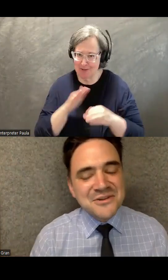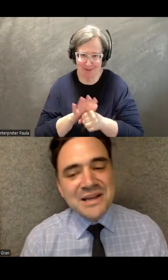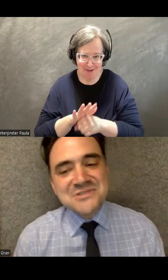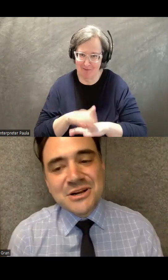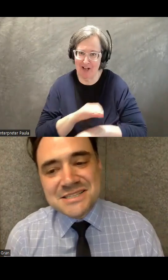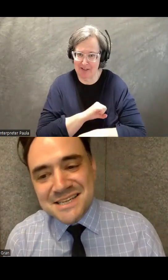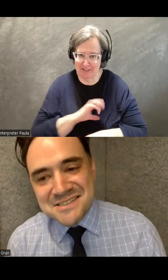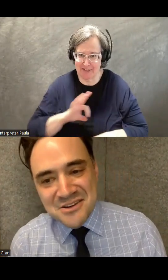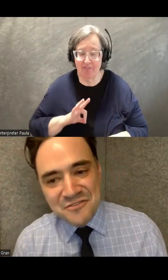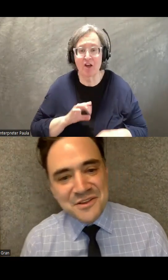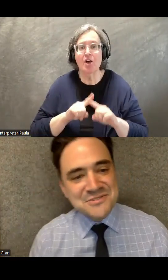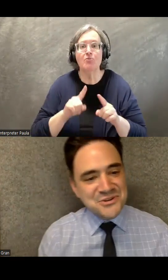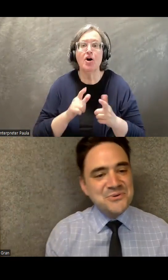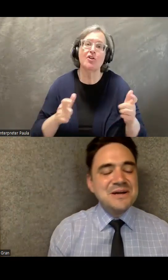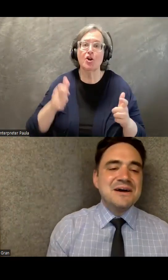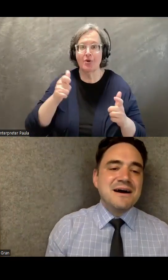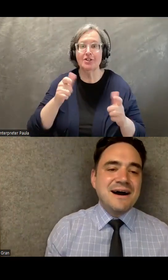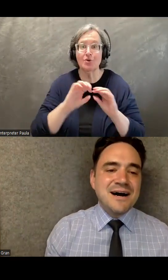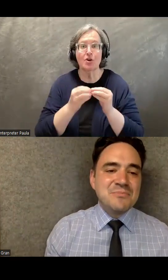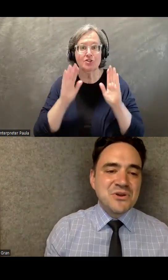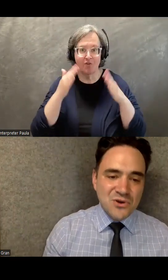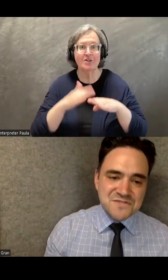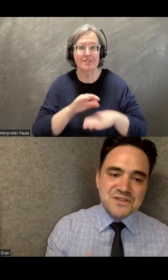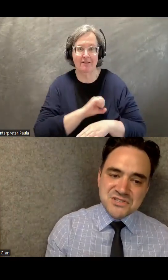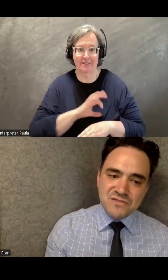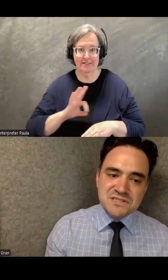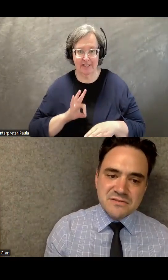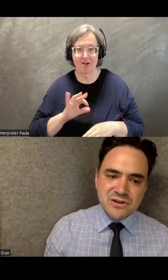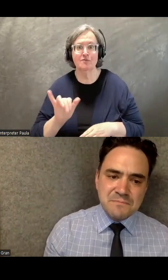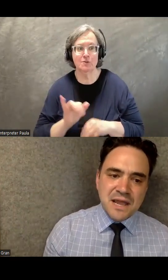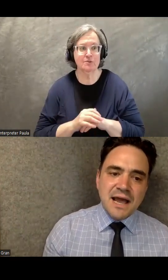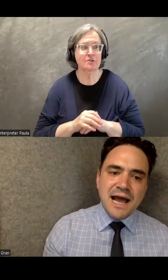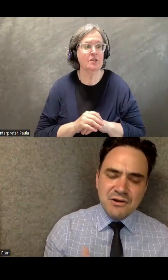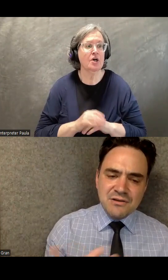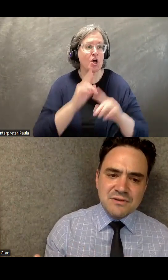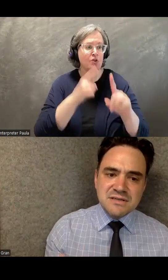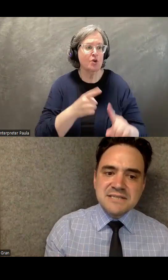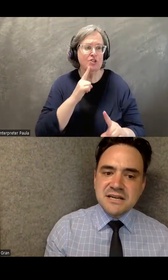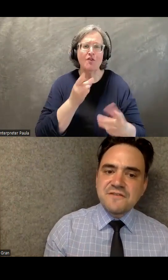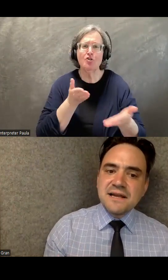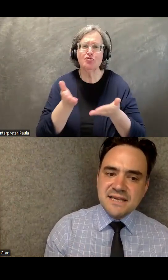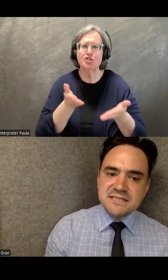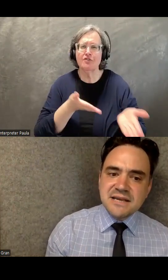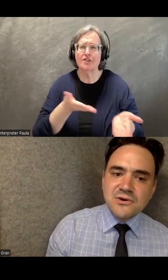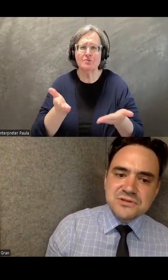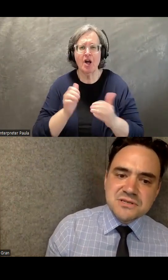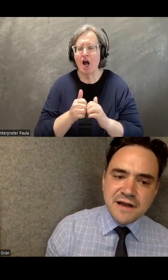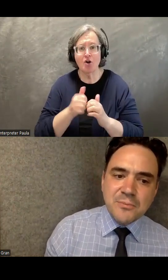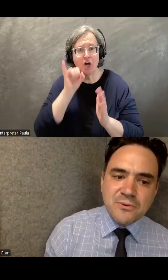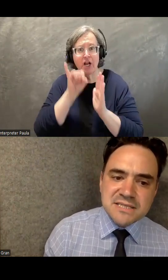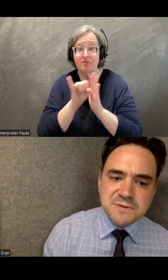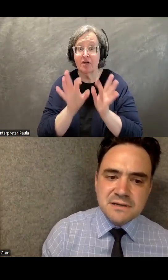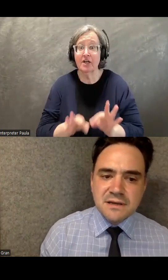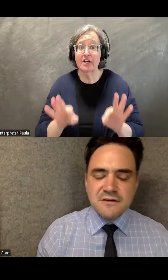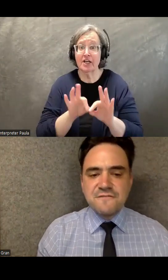I think the greatest organizations in our field do. The goals for the service delivery: how to identify key stakeholders to